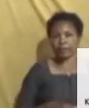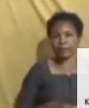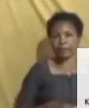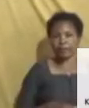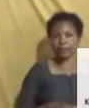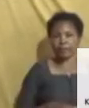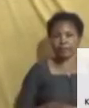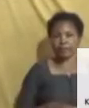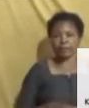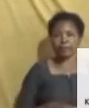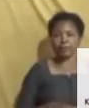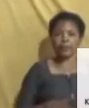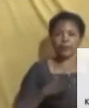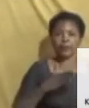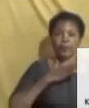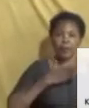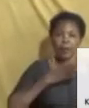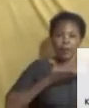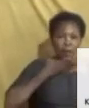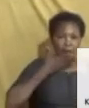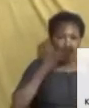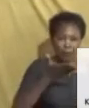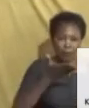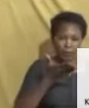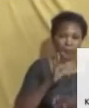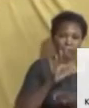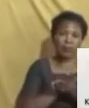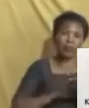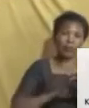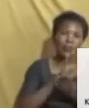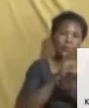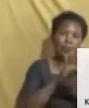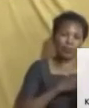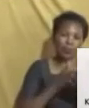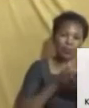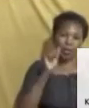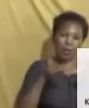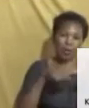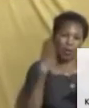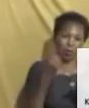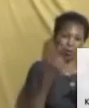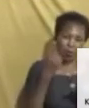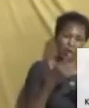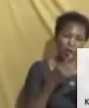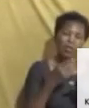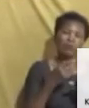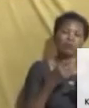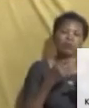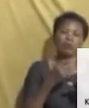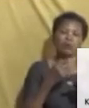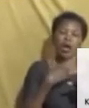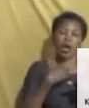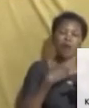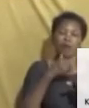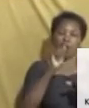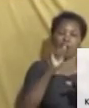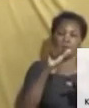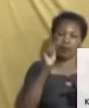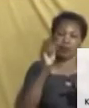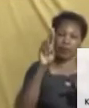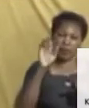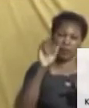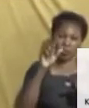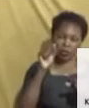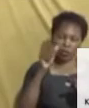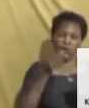It is my answer that the basic structure can only be altered through the primary